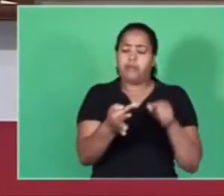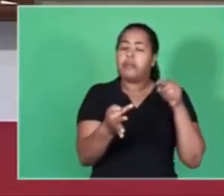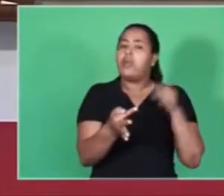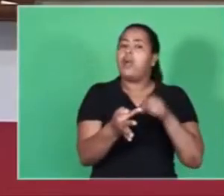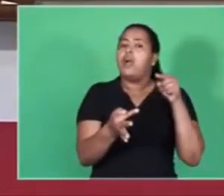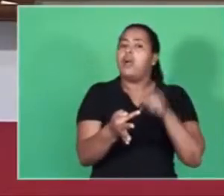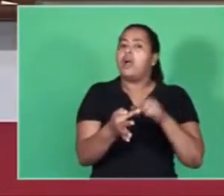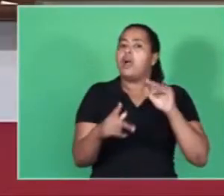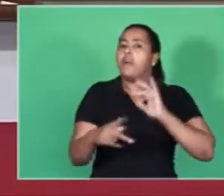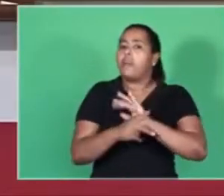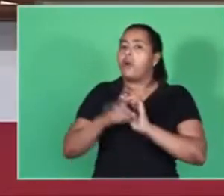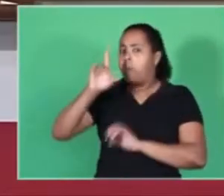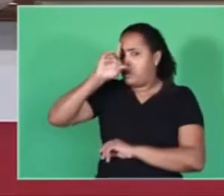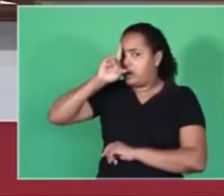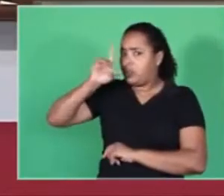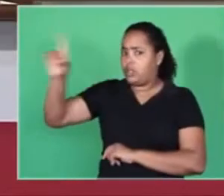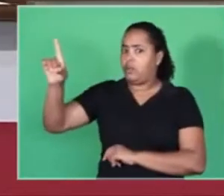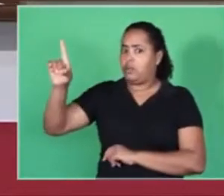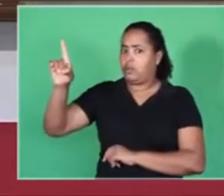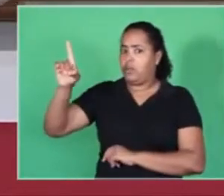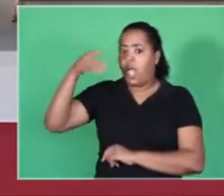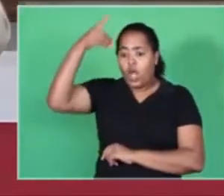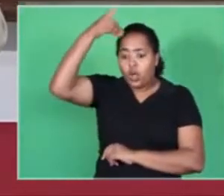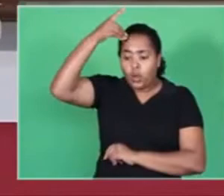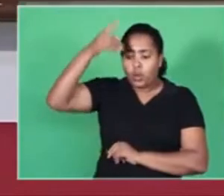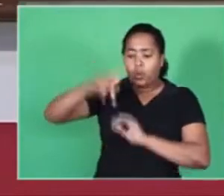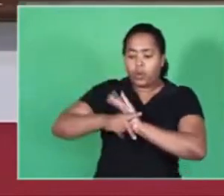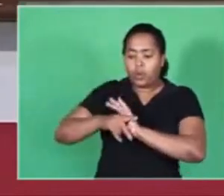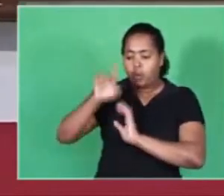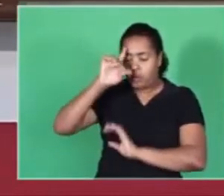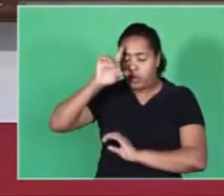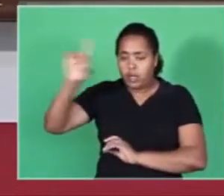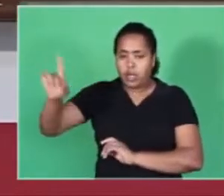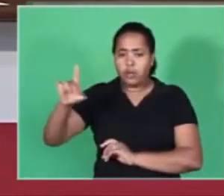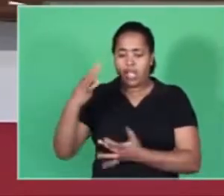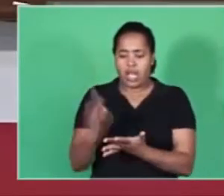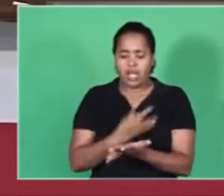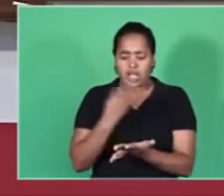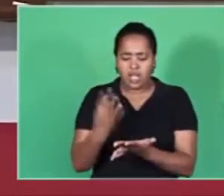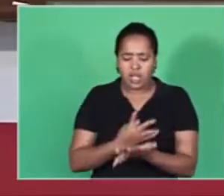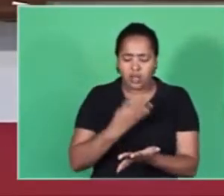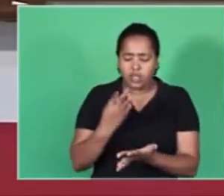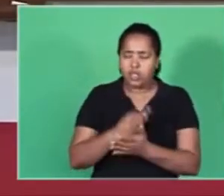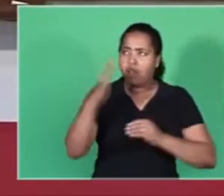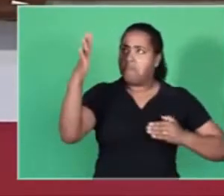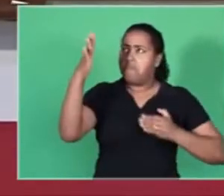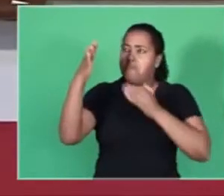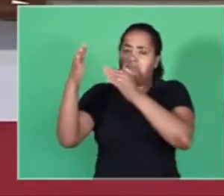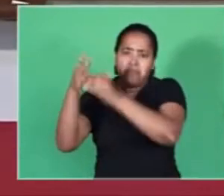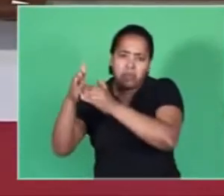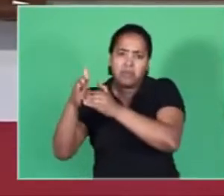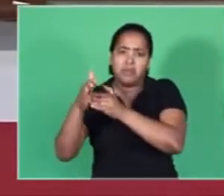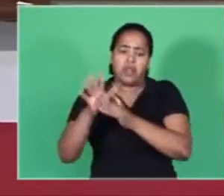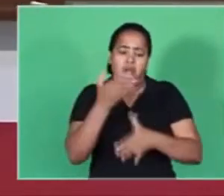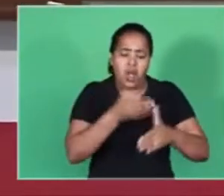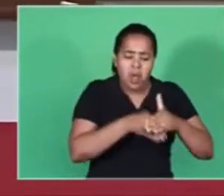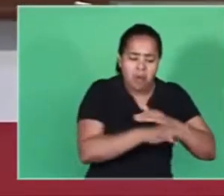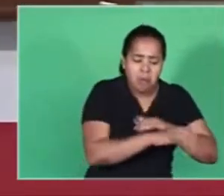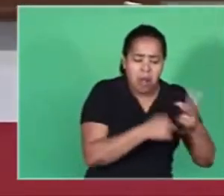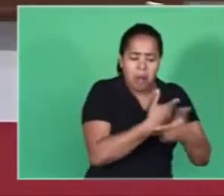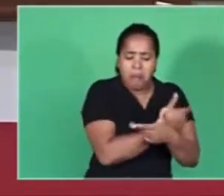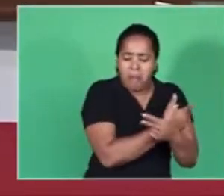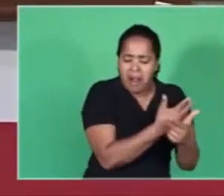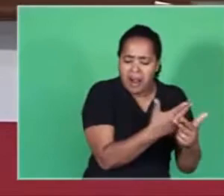God. Theology doesn't enter in because it is rational. It uses hermeneutics, homiletics,